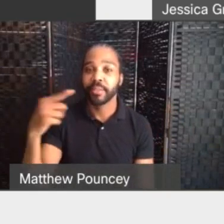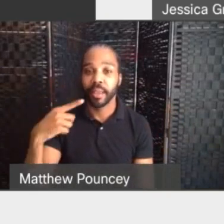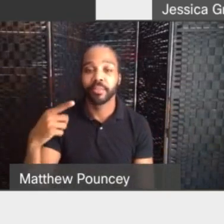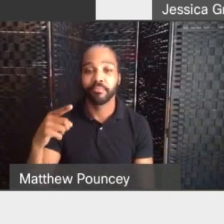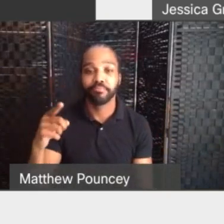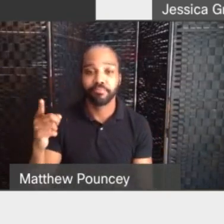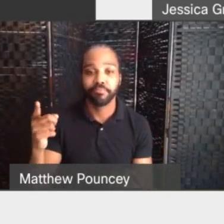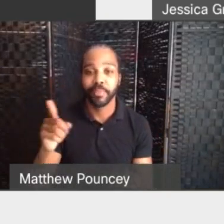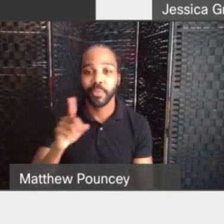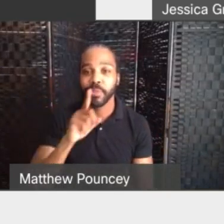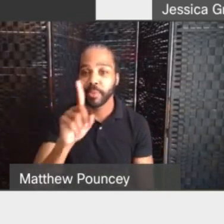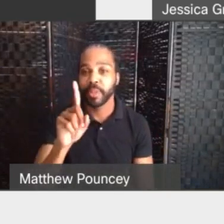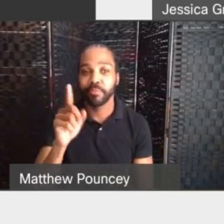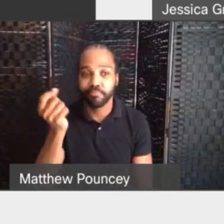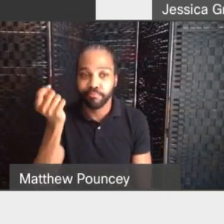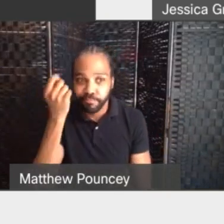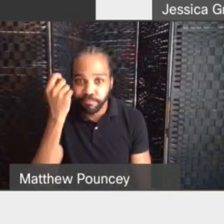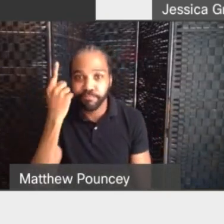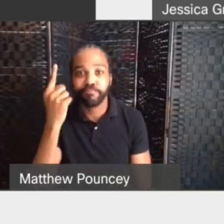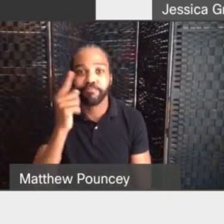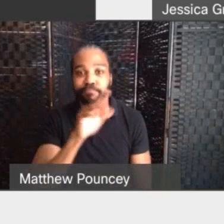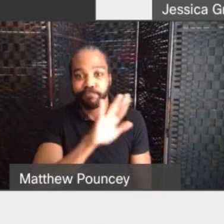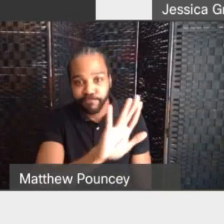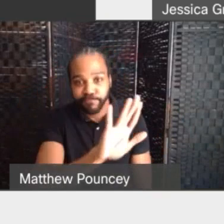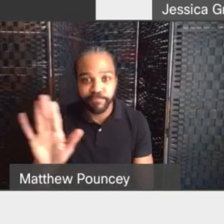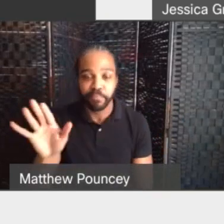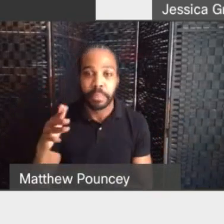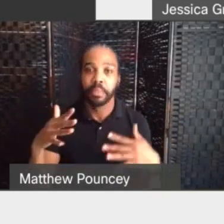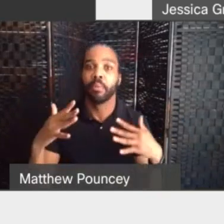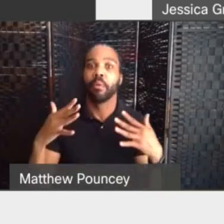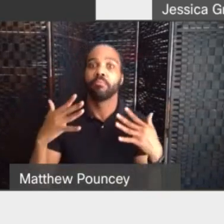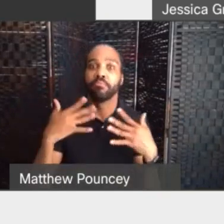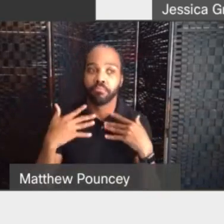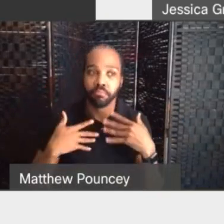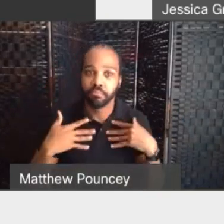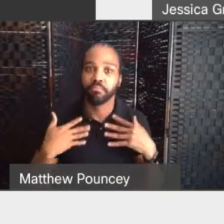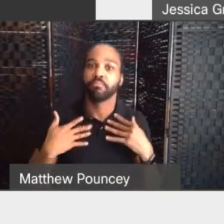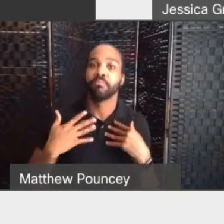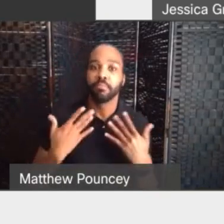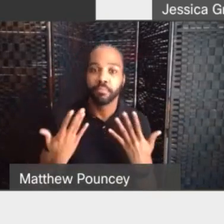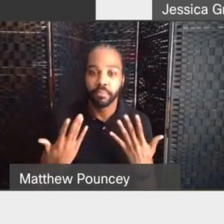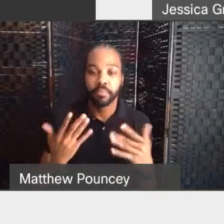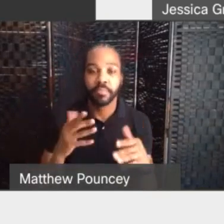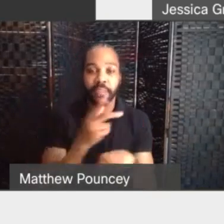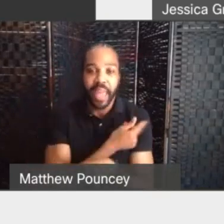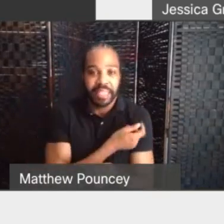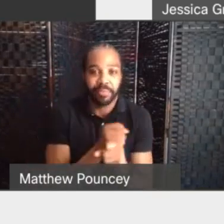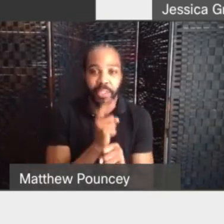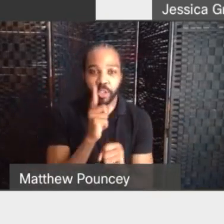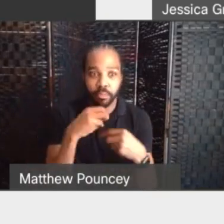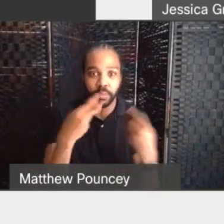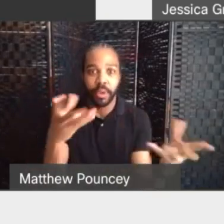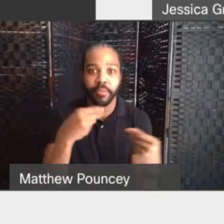we understand everyone's anxiety about, now that the vaccine is here, getting it out to as many people as